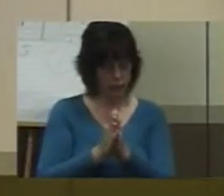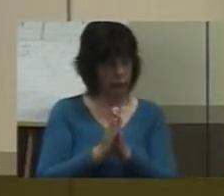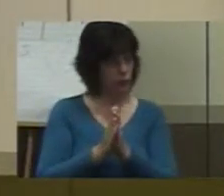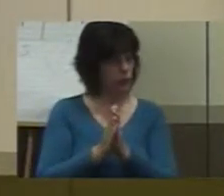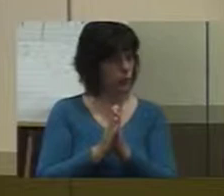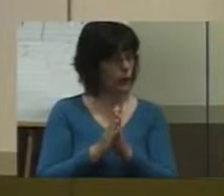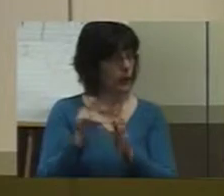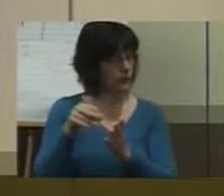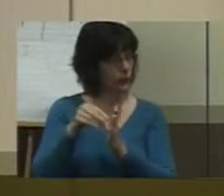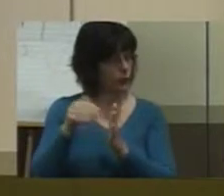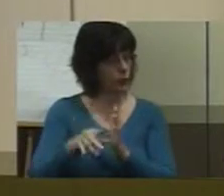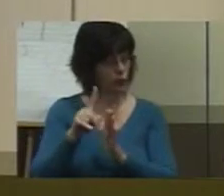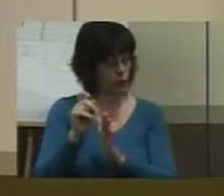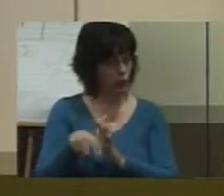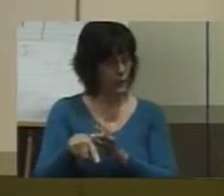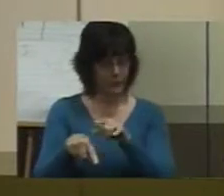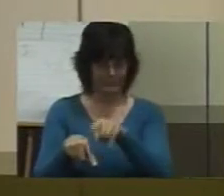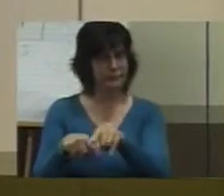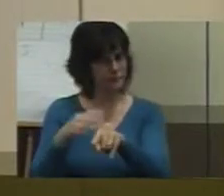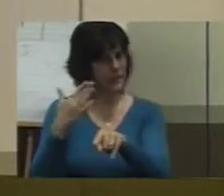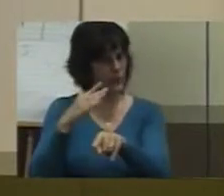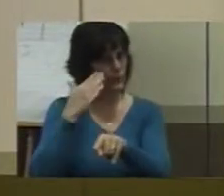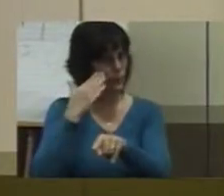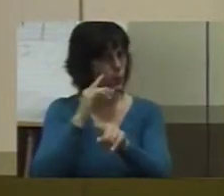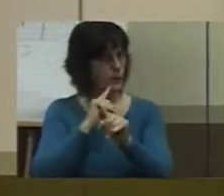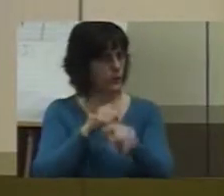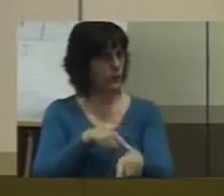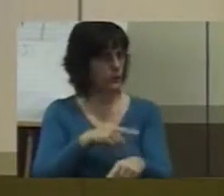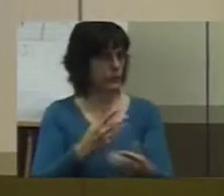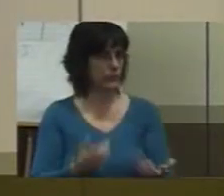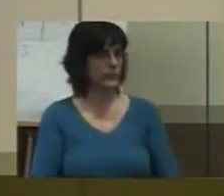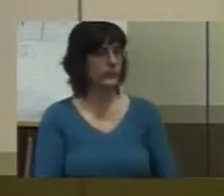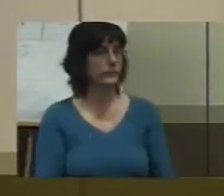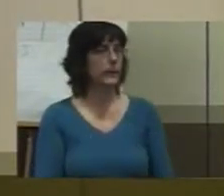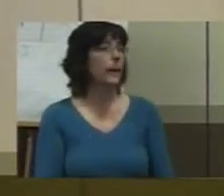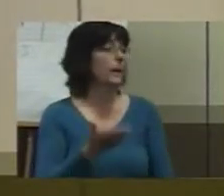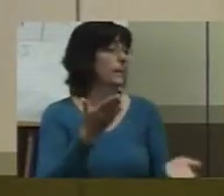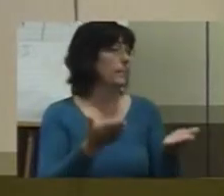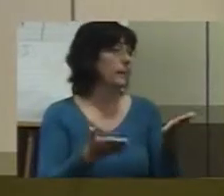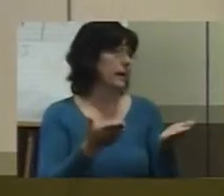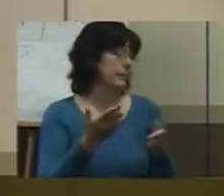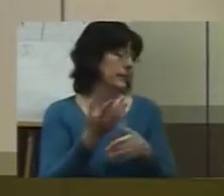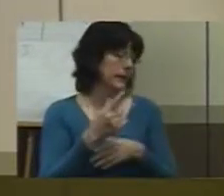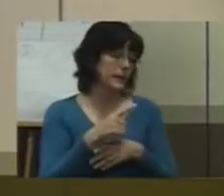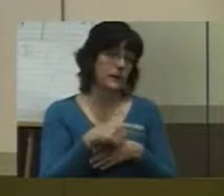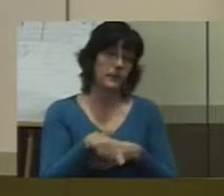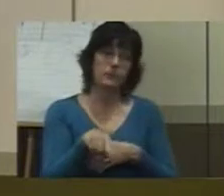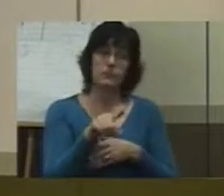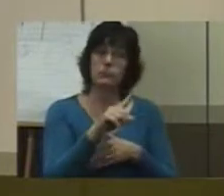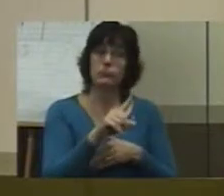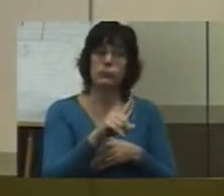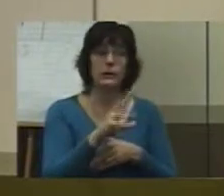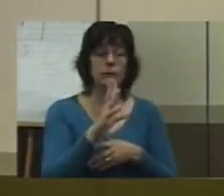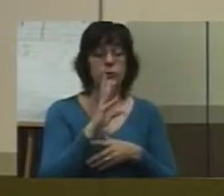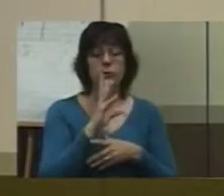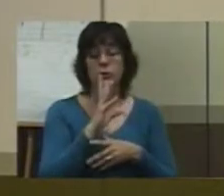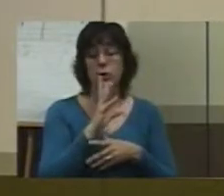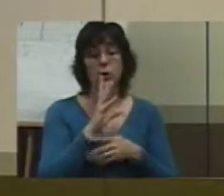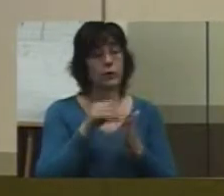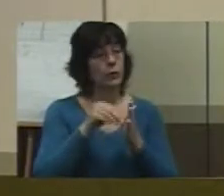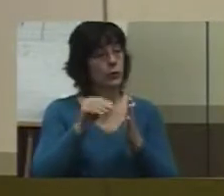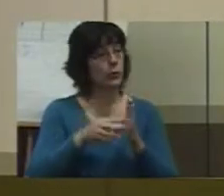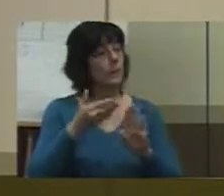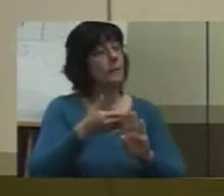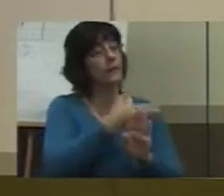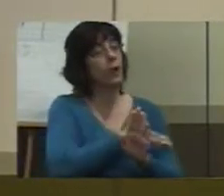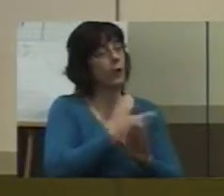a question that you know the child knows the answer to. Okay? Maybe you talk to the child ahead of time